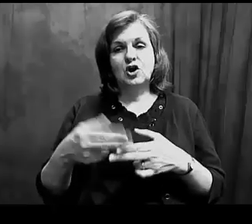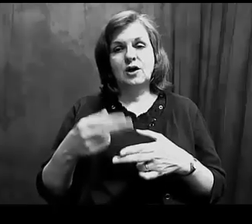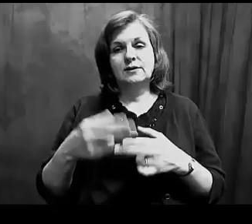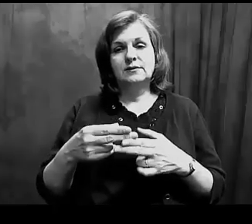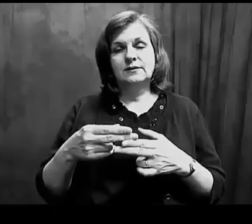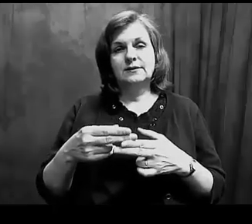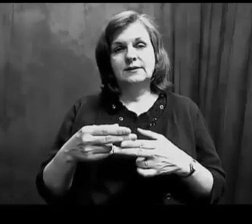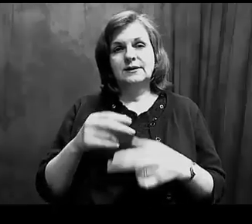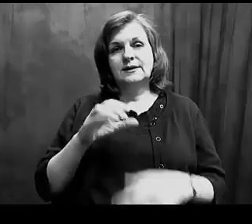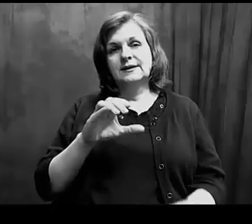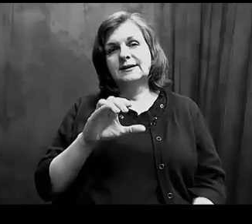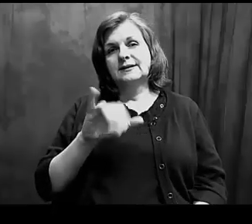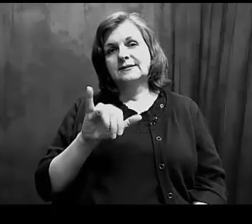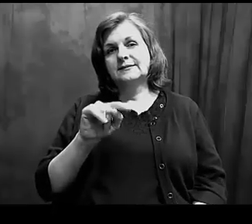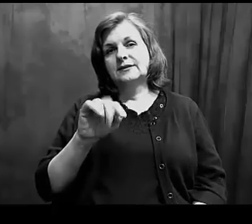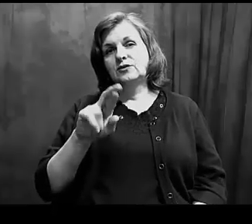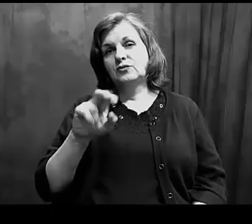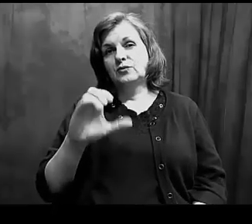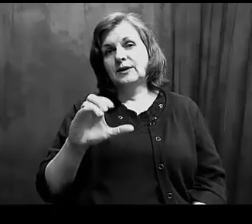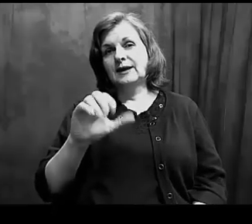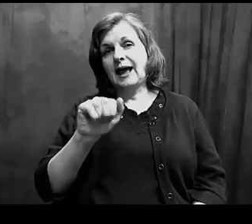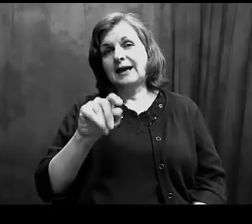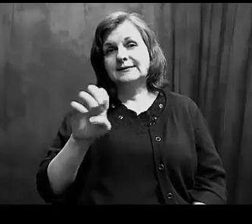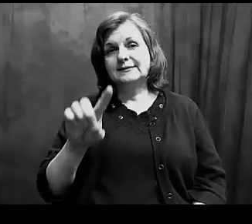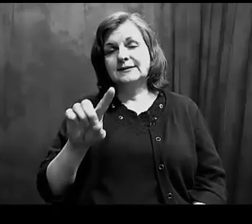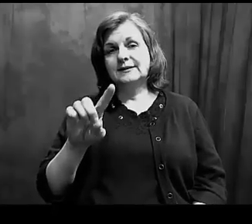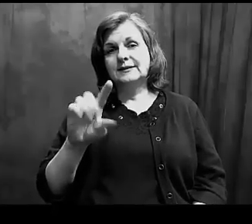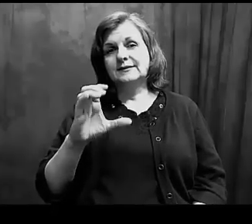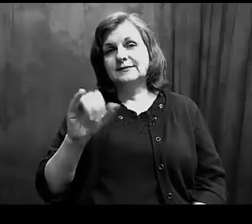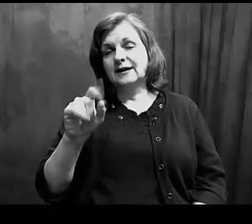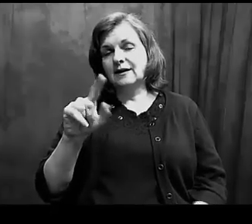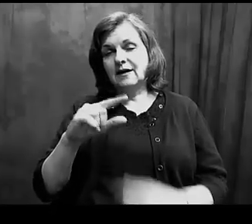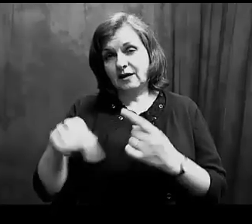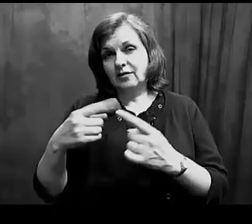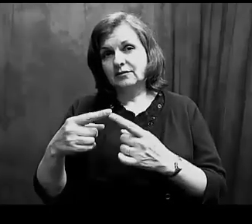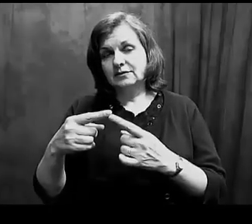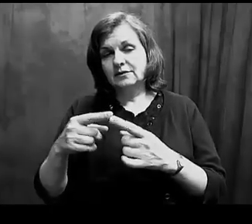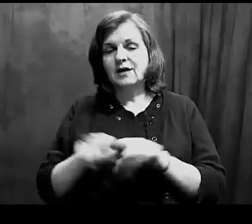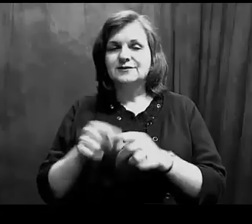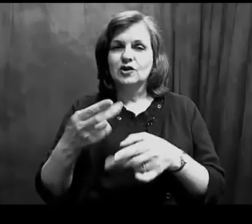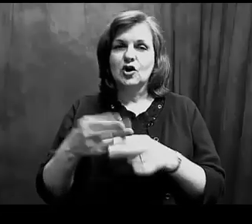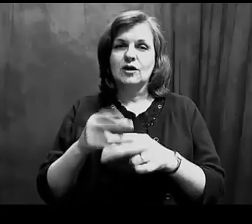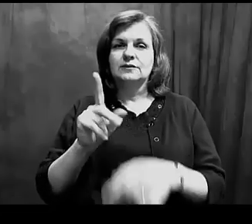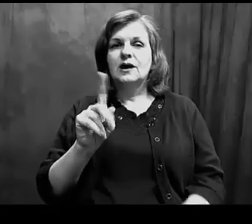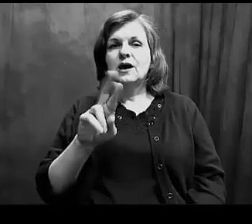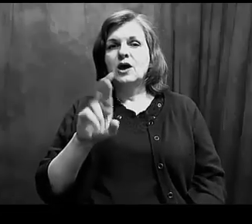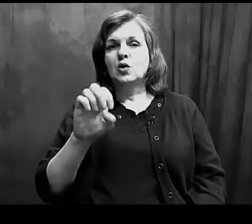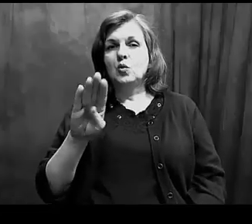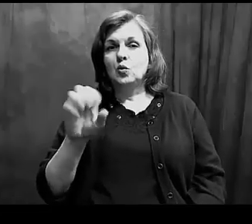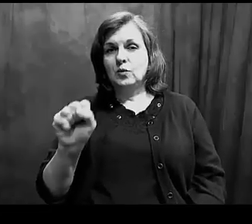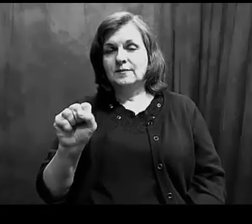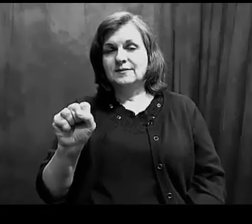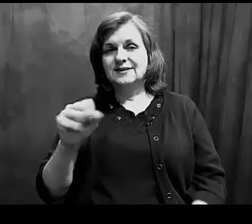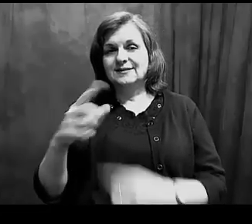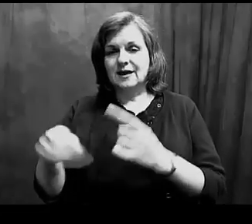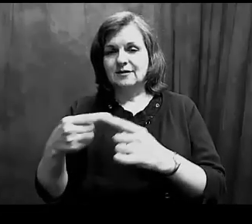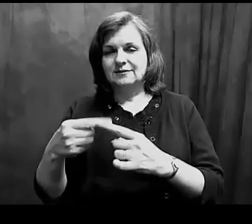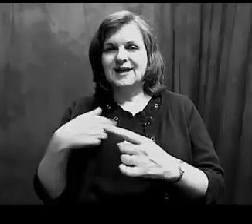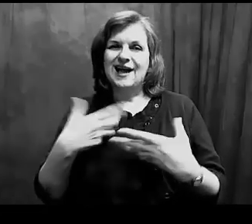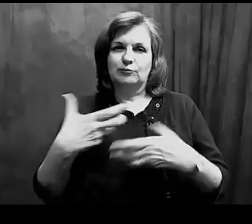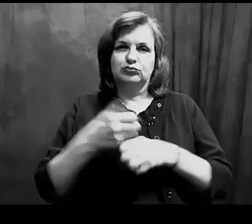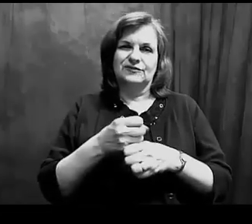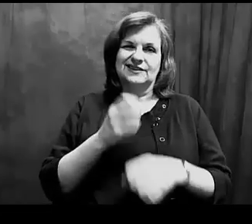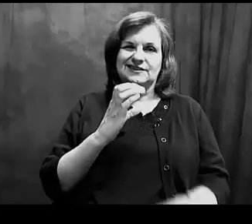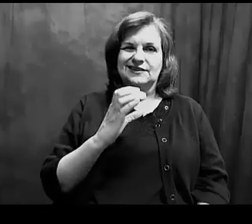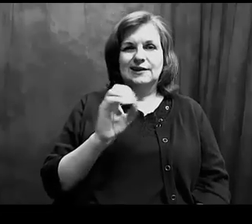Stage 2 is something known as citric acid cycle, or some of you may know it as the Krebs cycle. I write